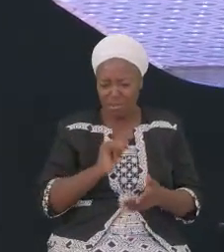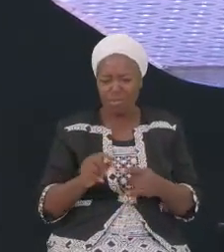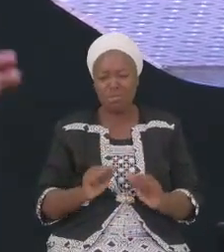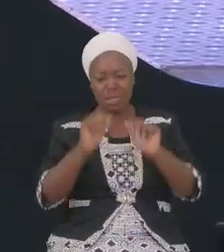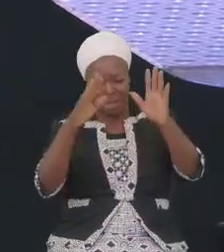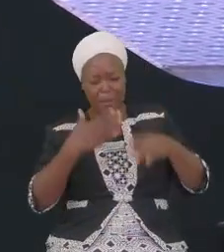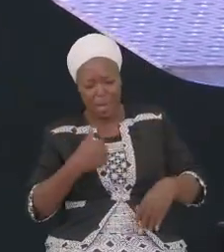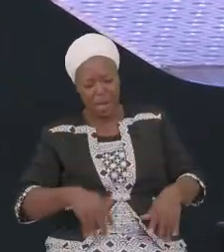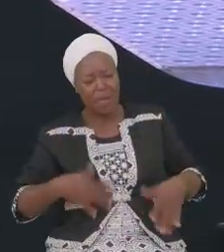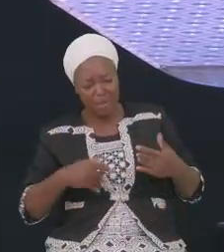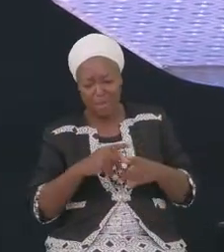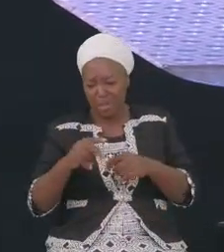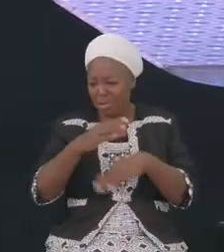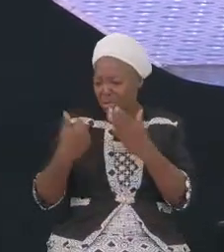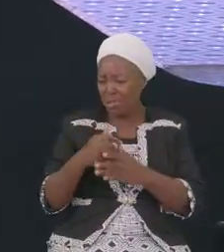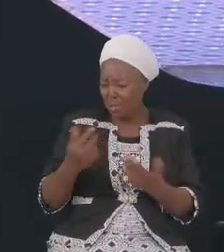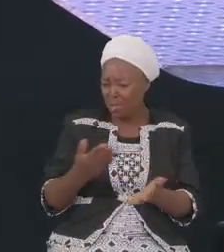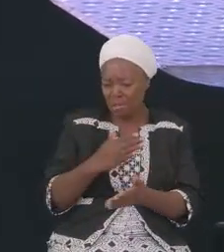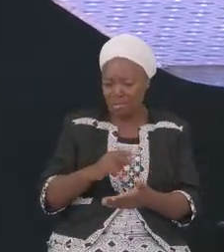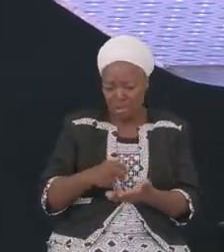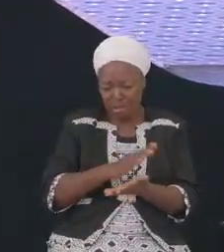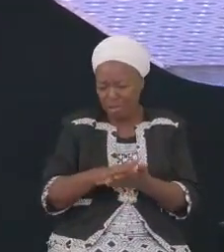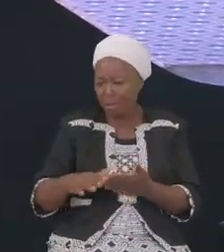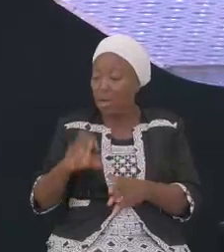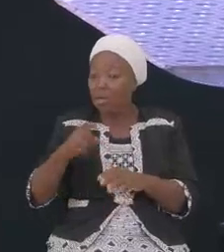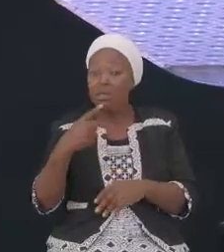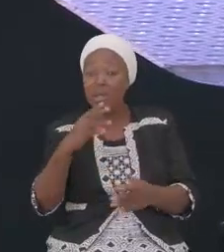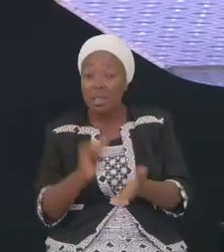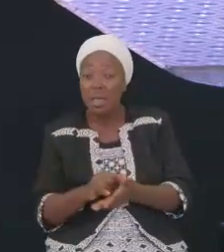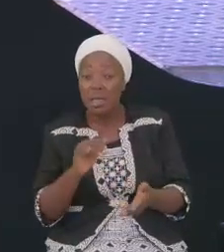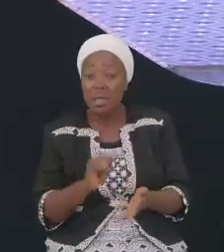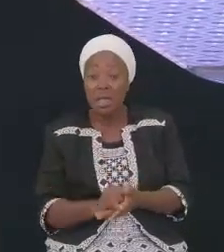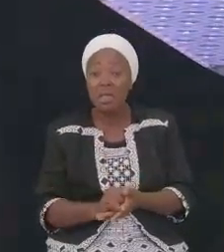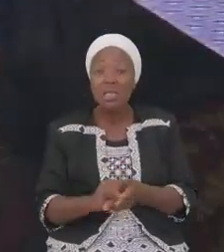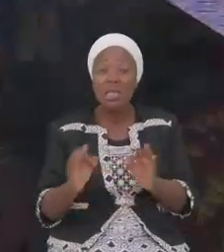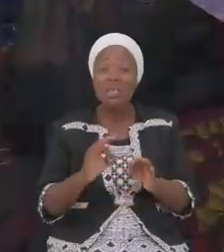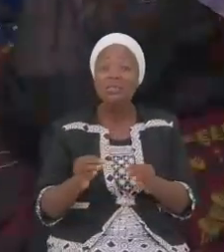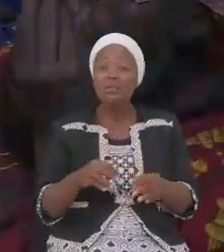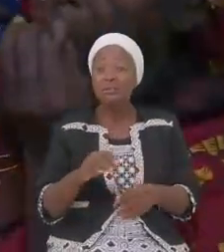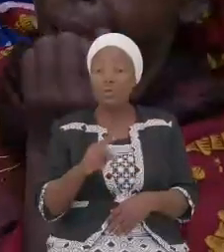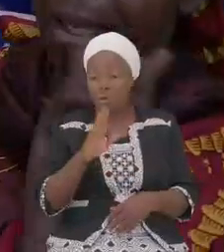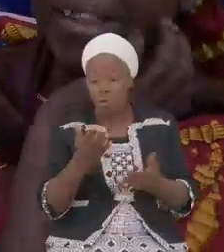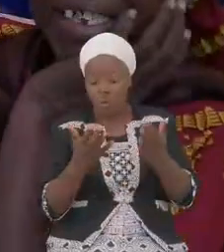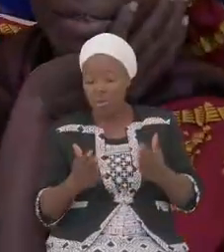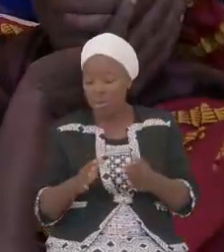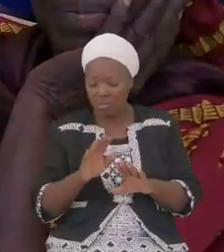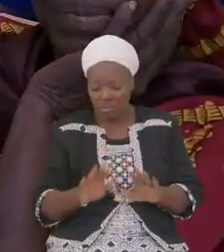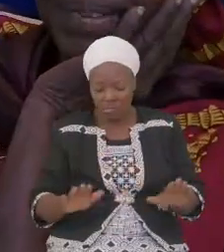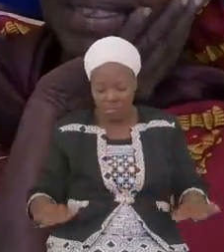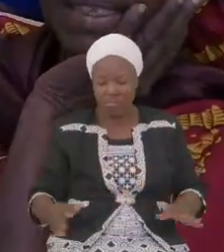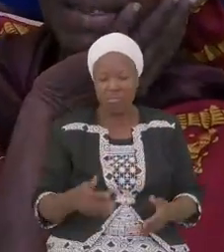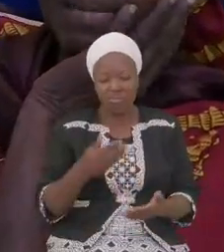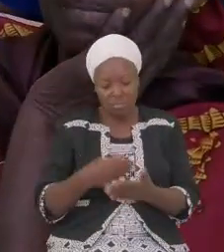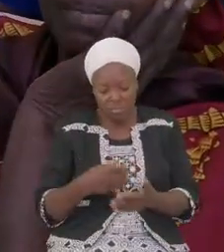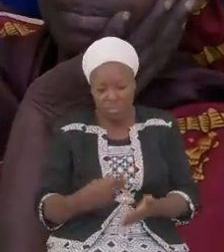consecration, devotion, absolute surrender. Can you say this? If I'm wanting children, wanting job, wanting money, wanting house,